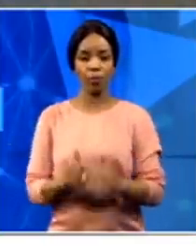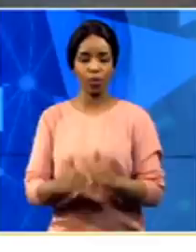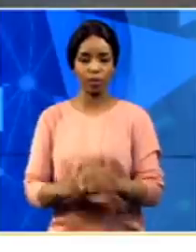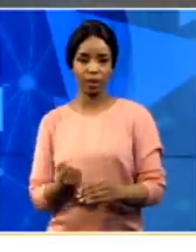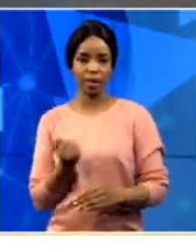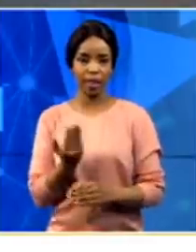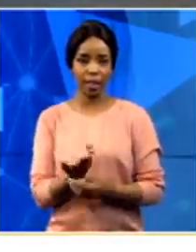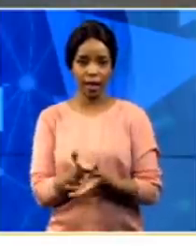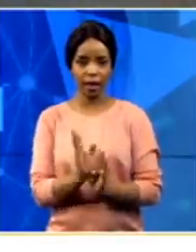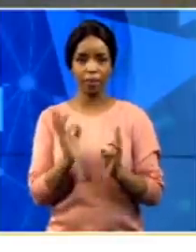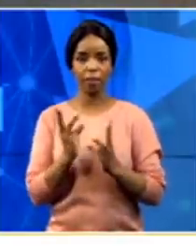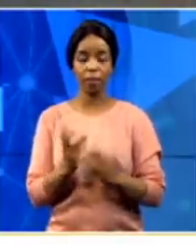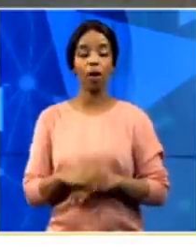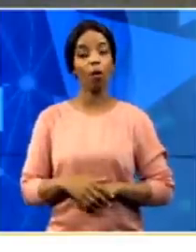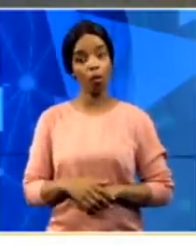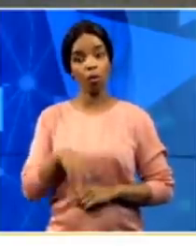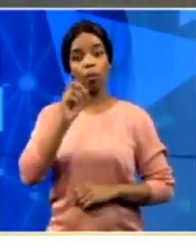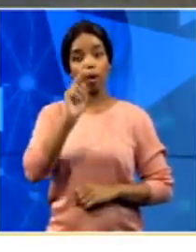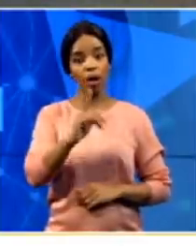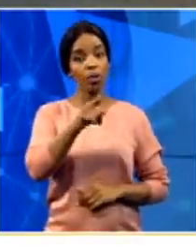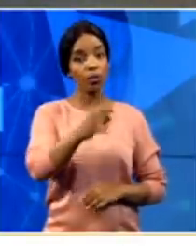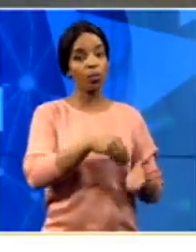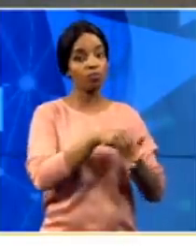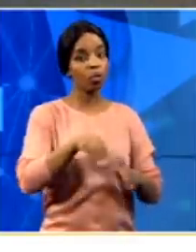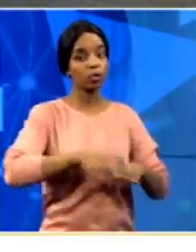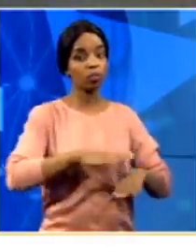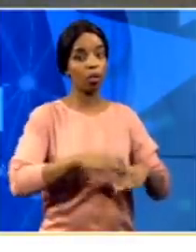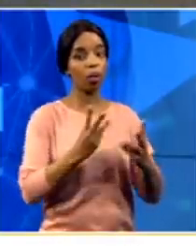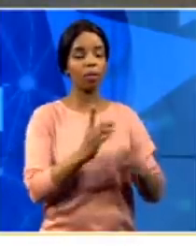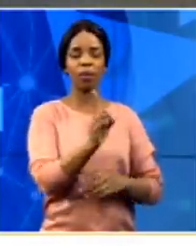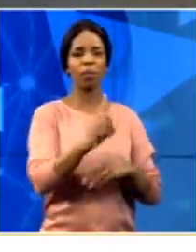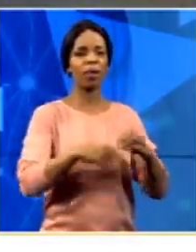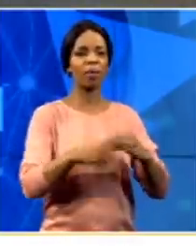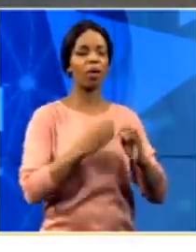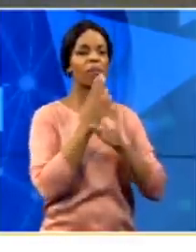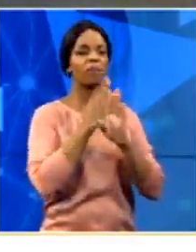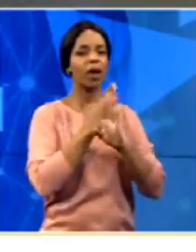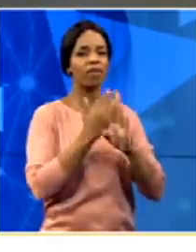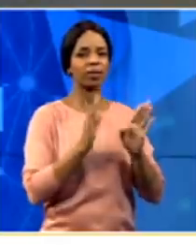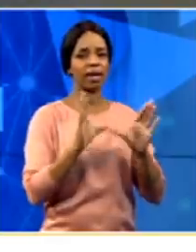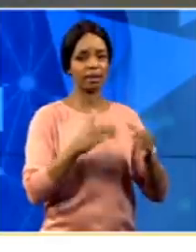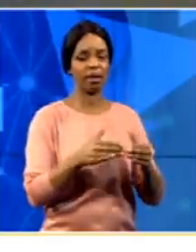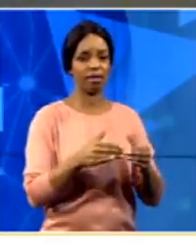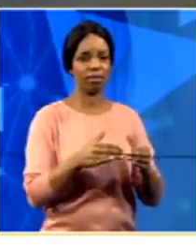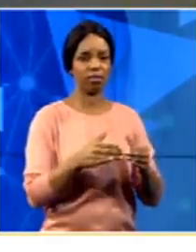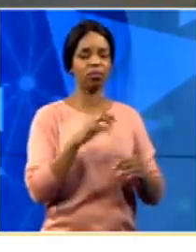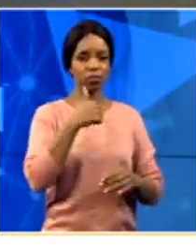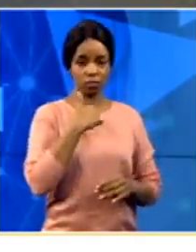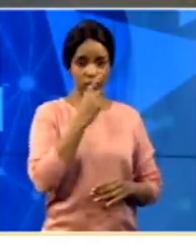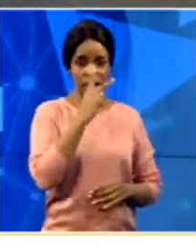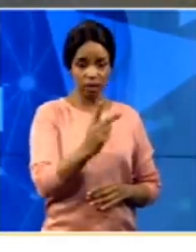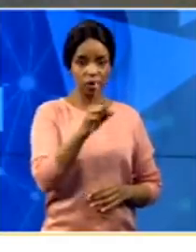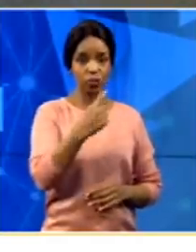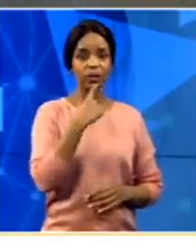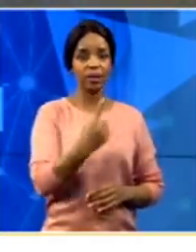you have brought on board more people. What about the private sector? And I, if I'm not mistaken, I've seen that you have said